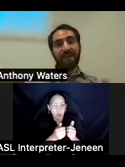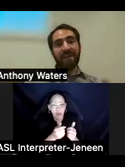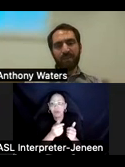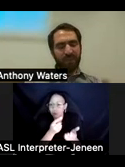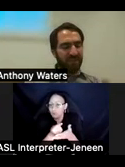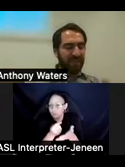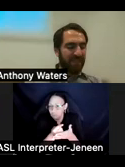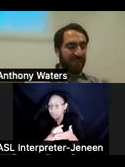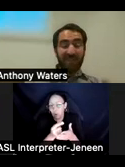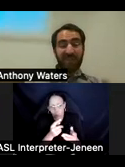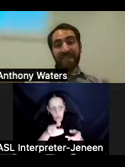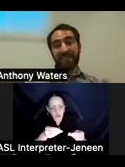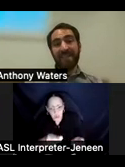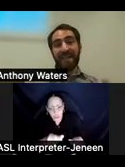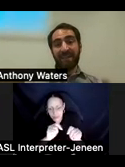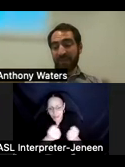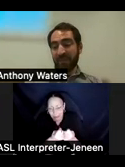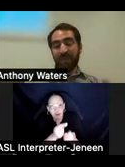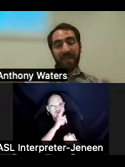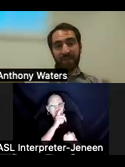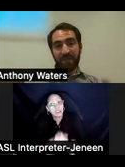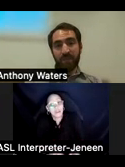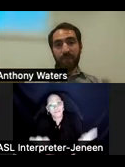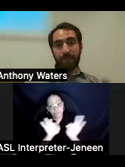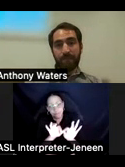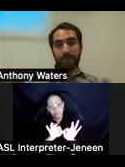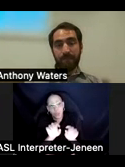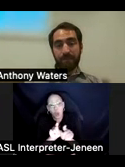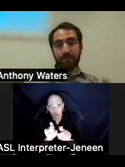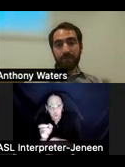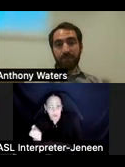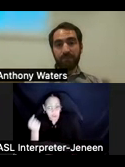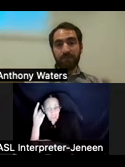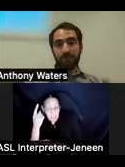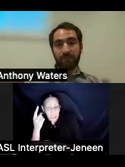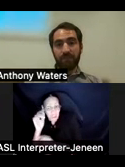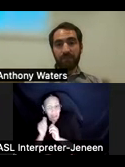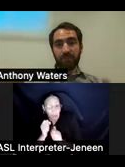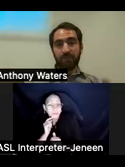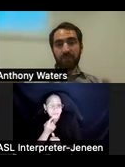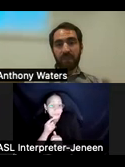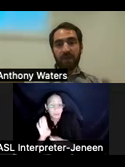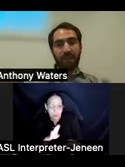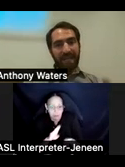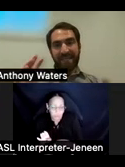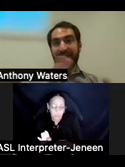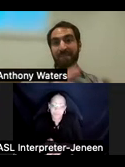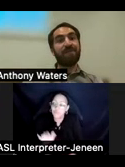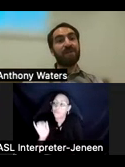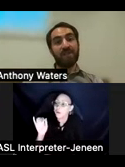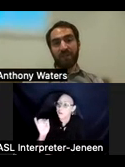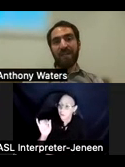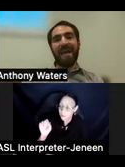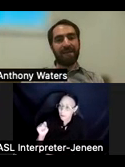really valuable, and trying to understand the lethality of the behavior as well. Yeah, that makes a lot of sense. Anytime